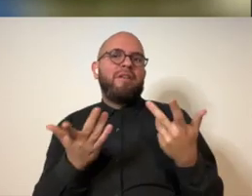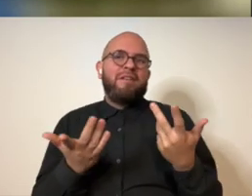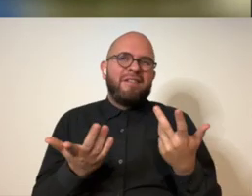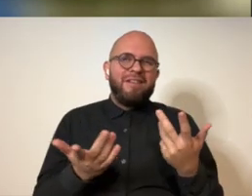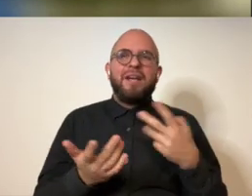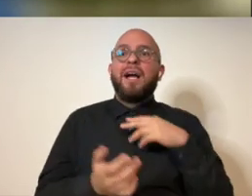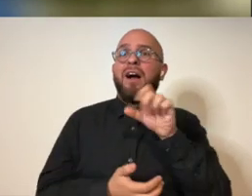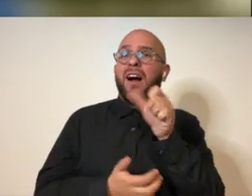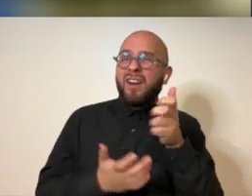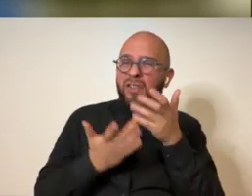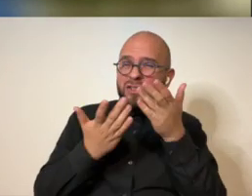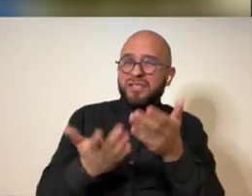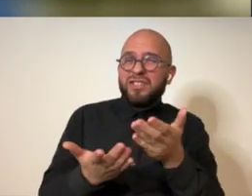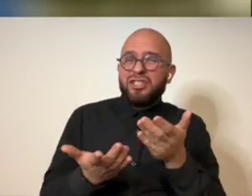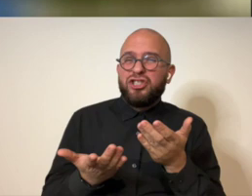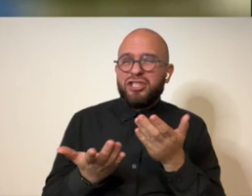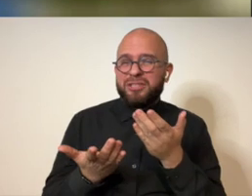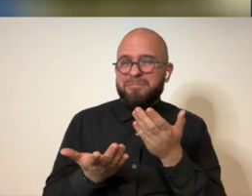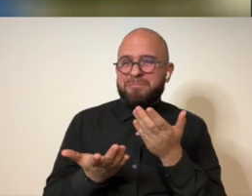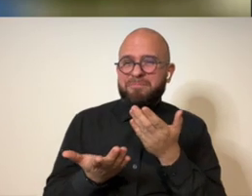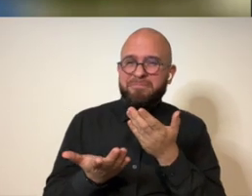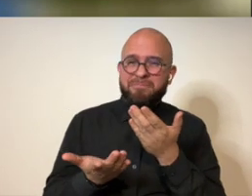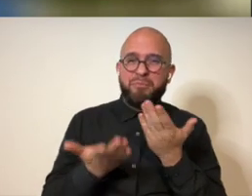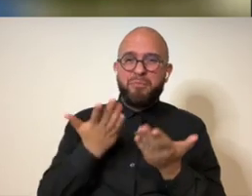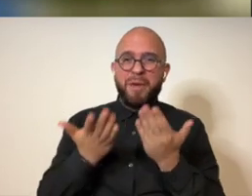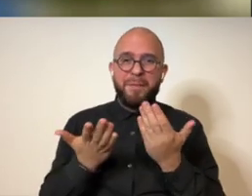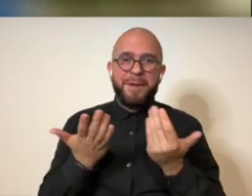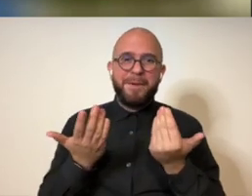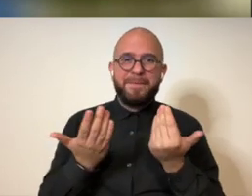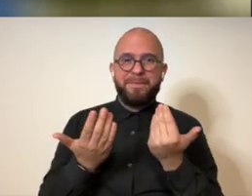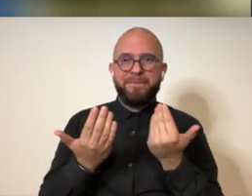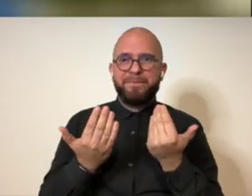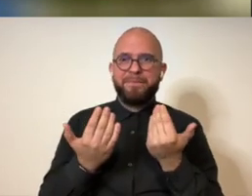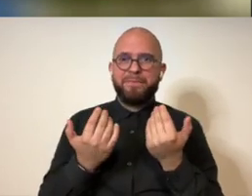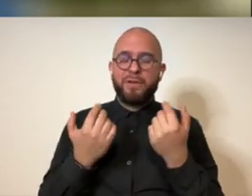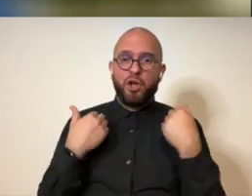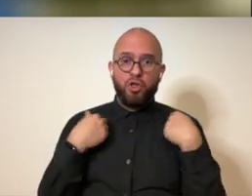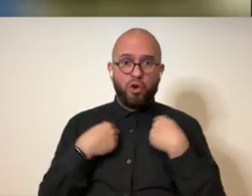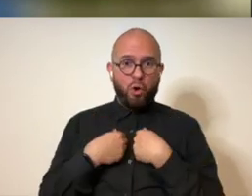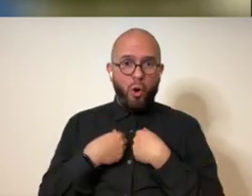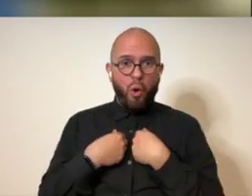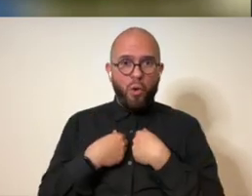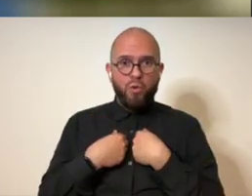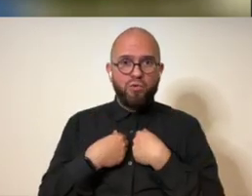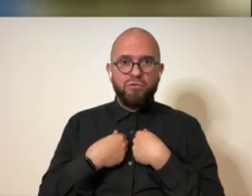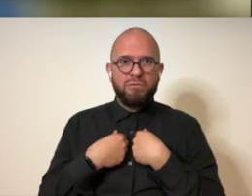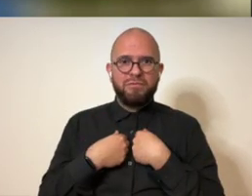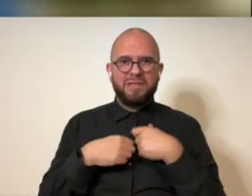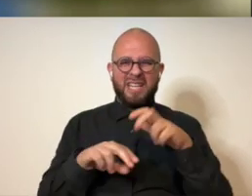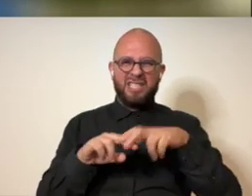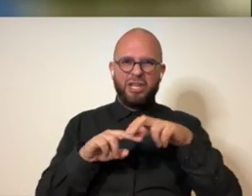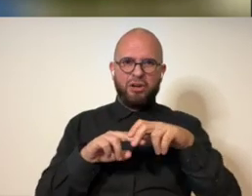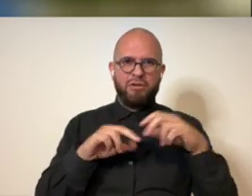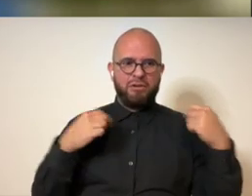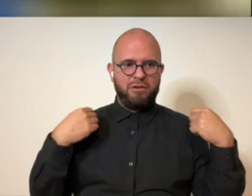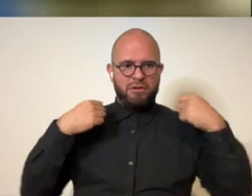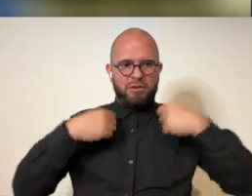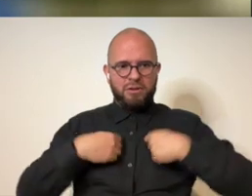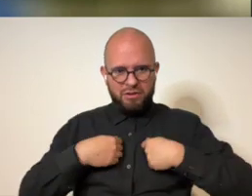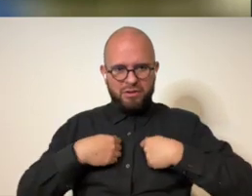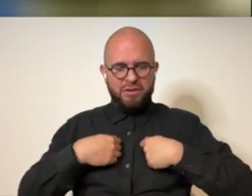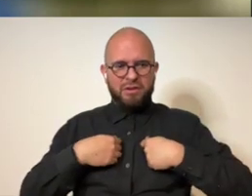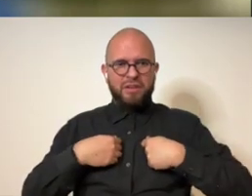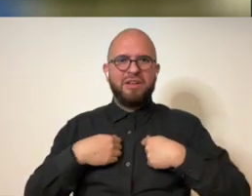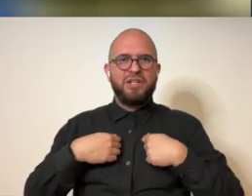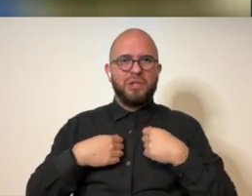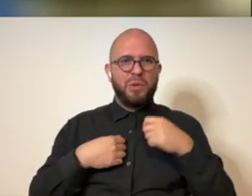thing going on and have guests at the party. Another suggestion was to have, like, especially things